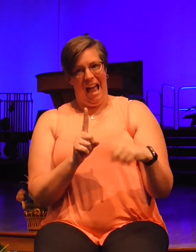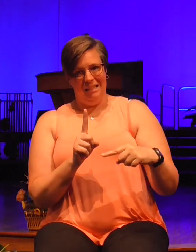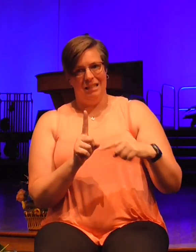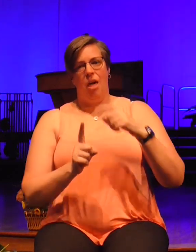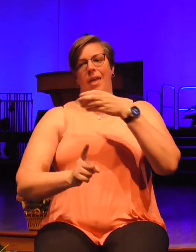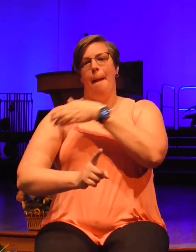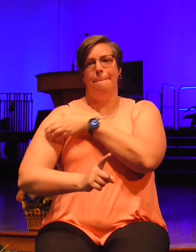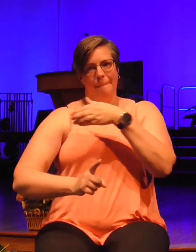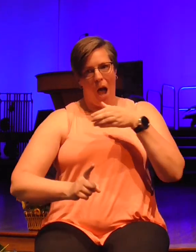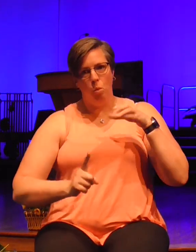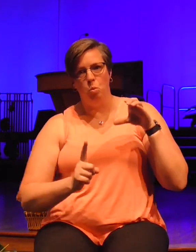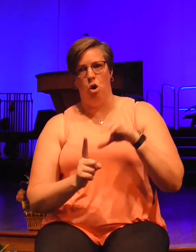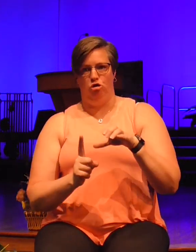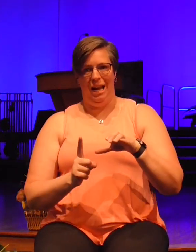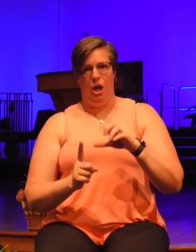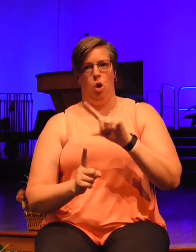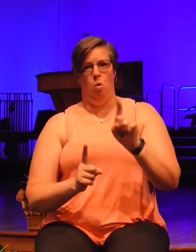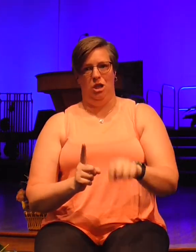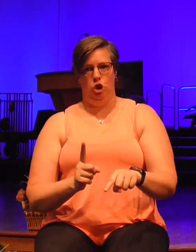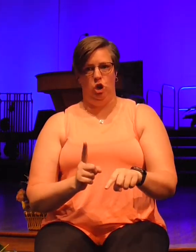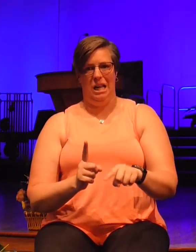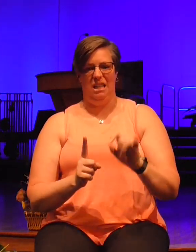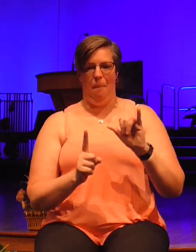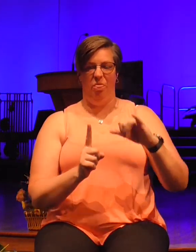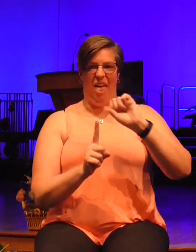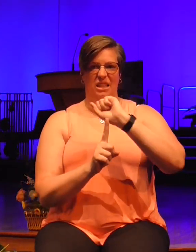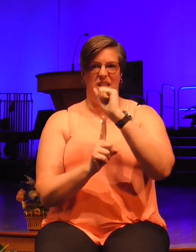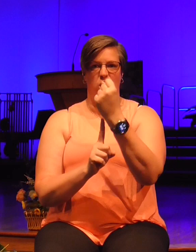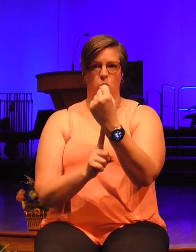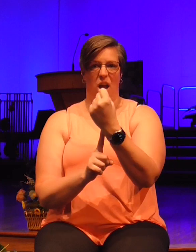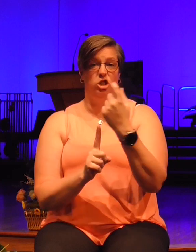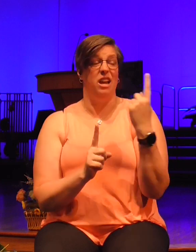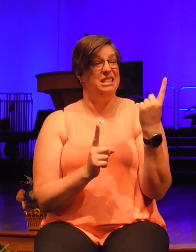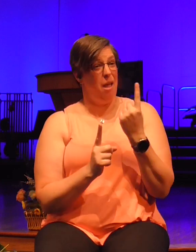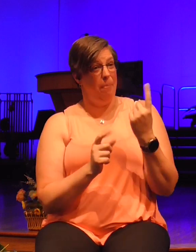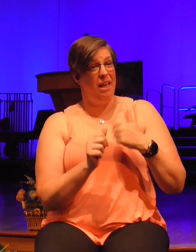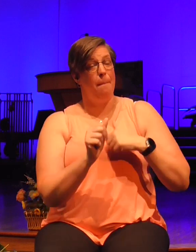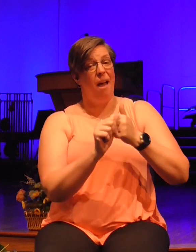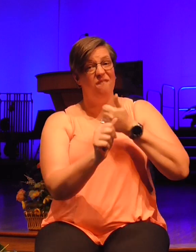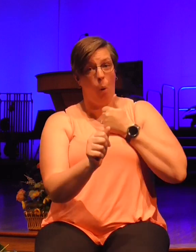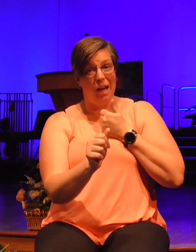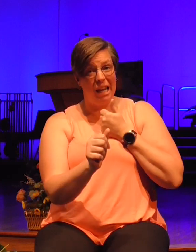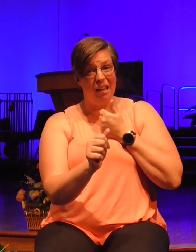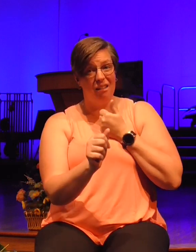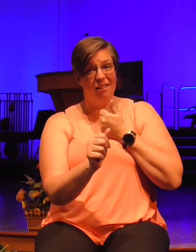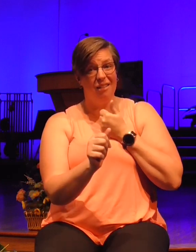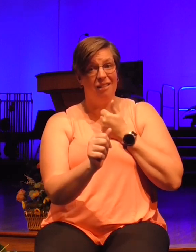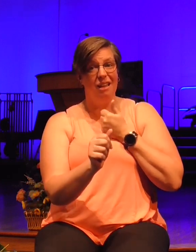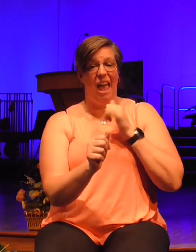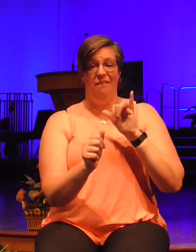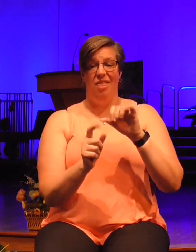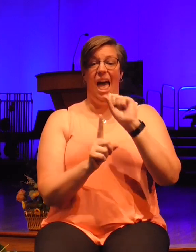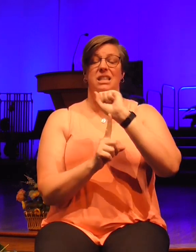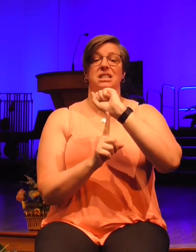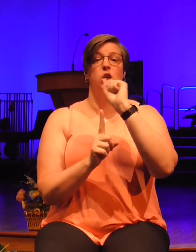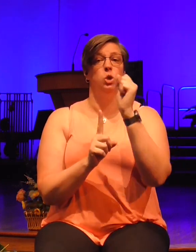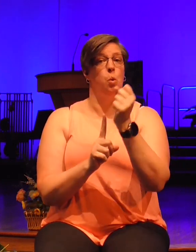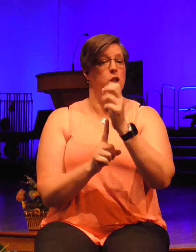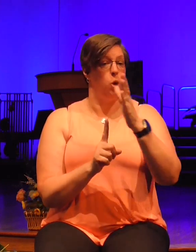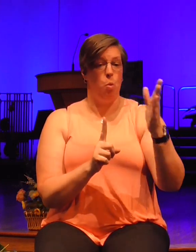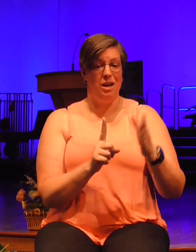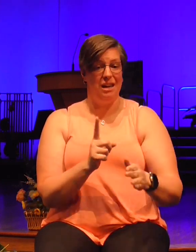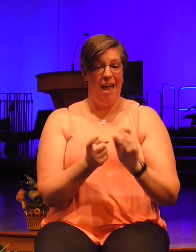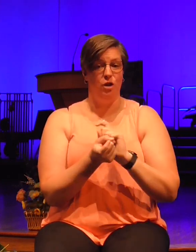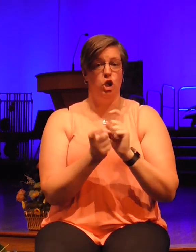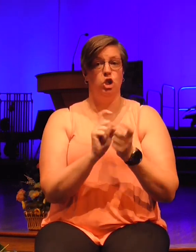us about that situation. Is there anything I'm avoiding here? If this situation were never to change, how